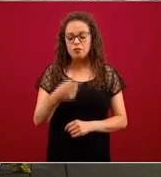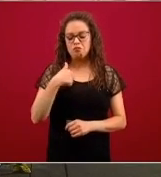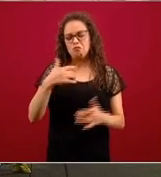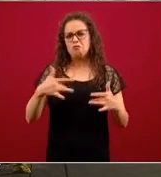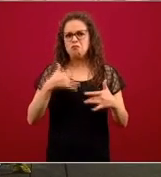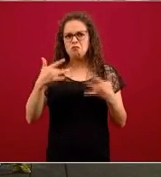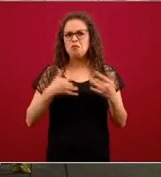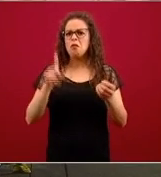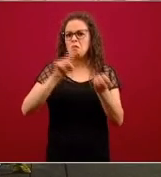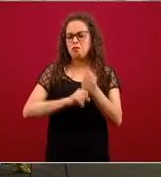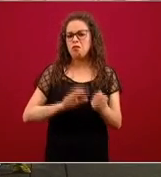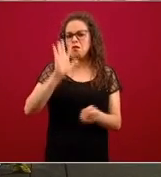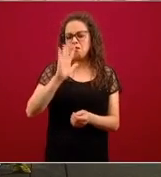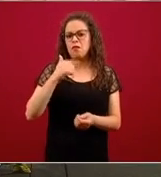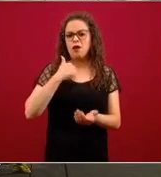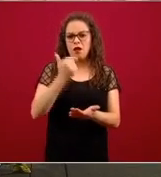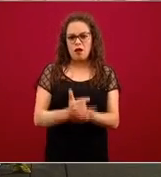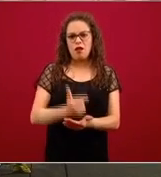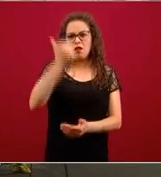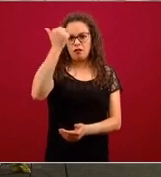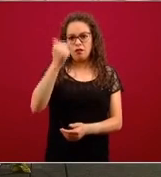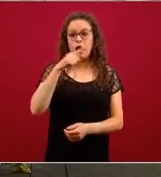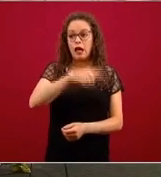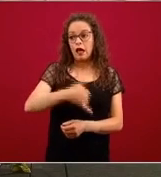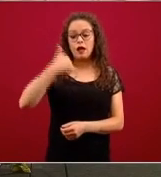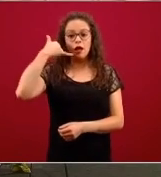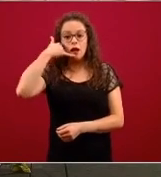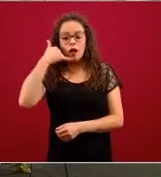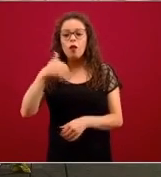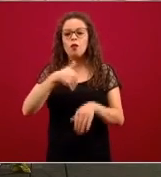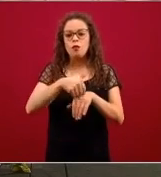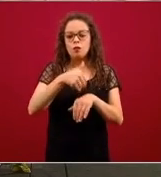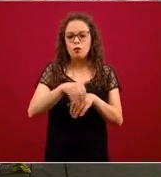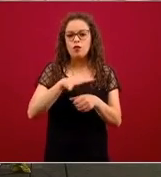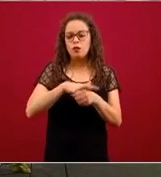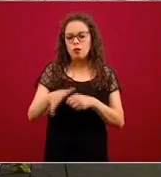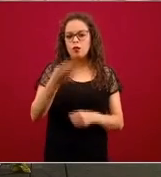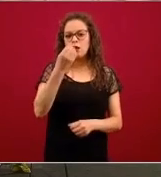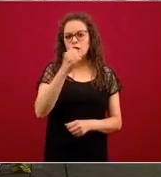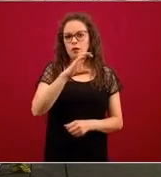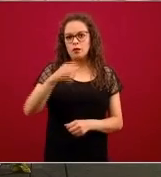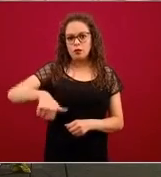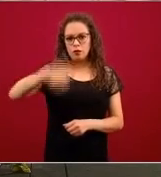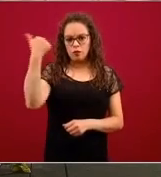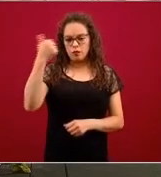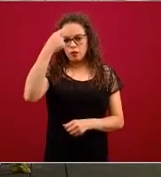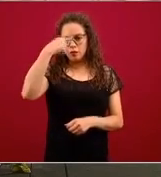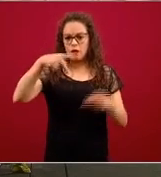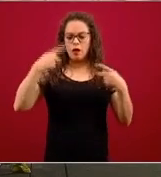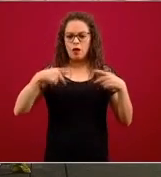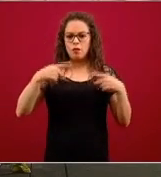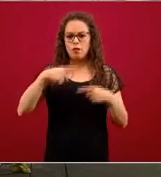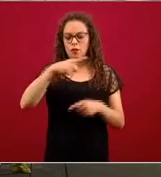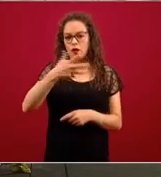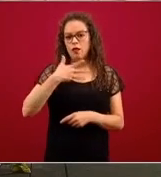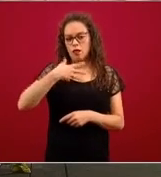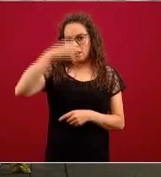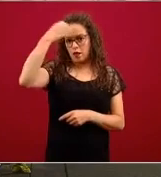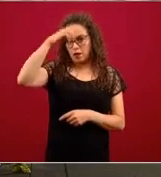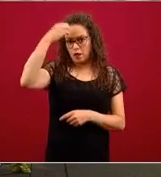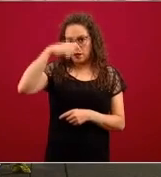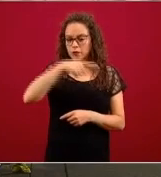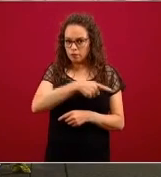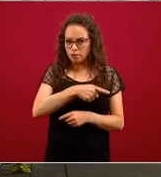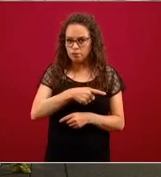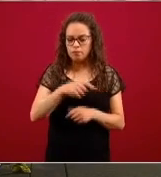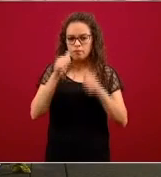over 7,000 calls of people who were reporting more severe symptoms, and they